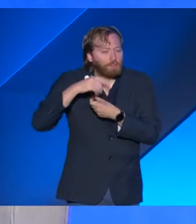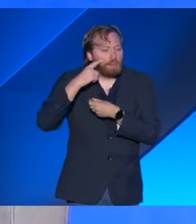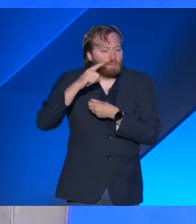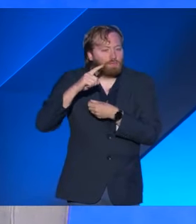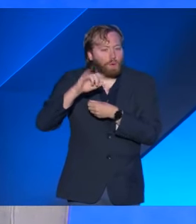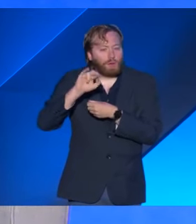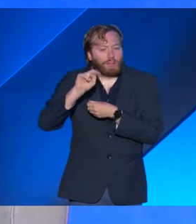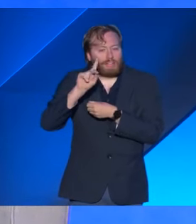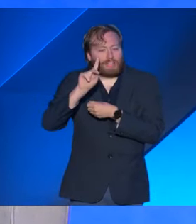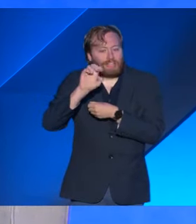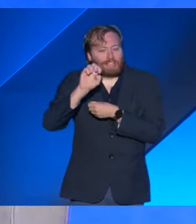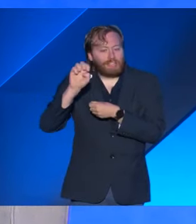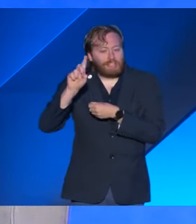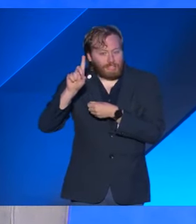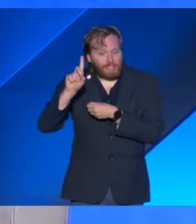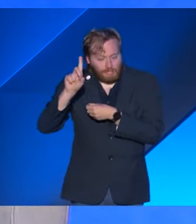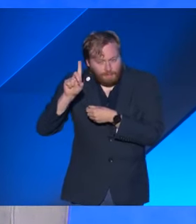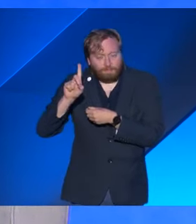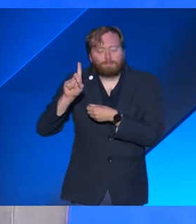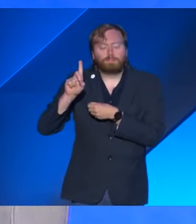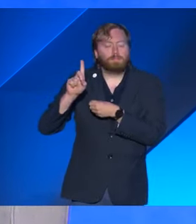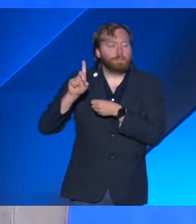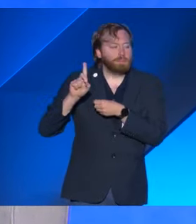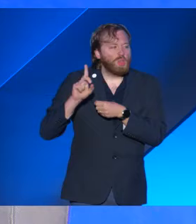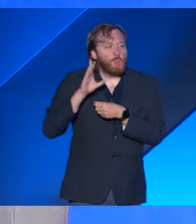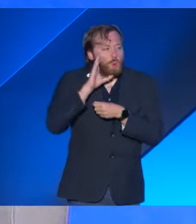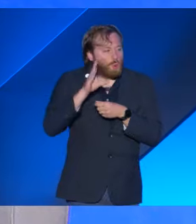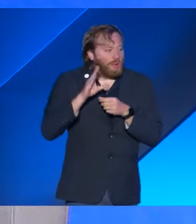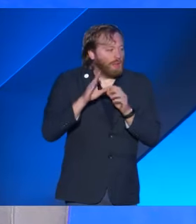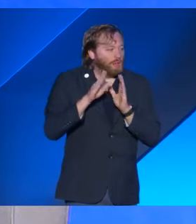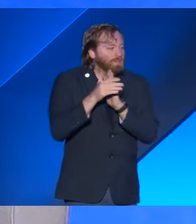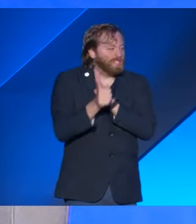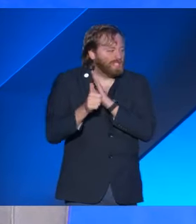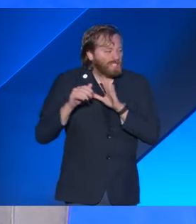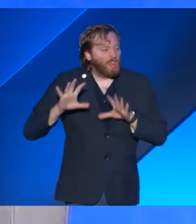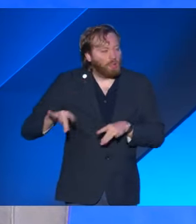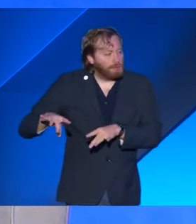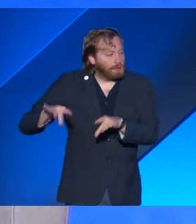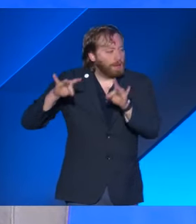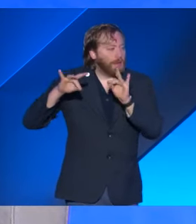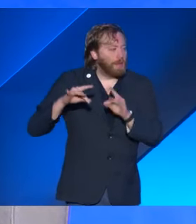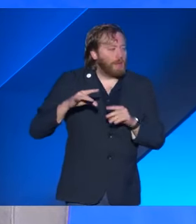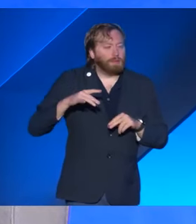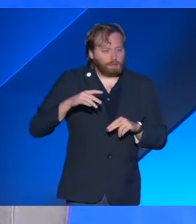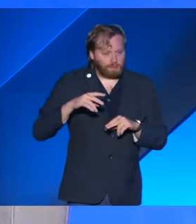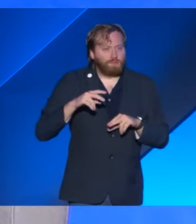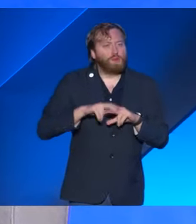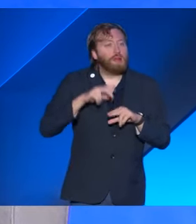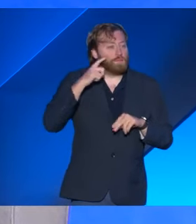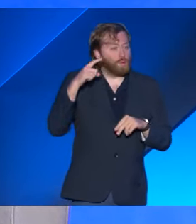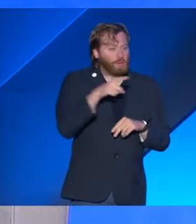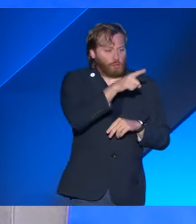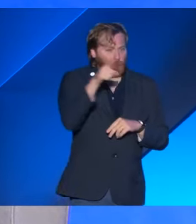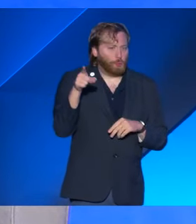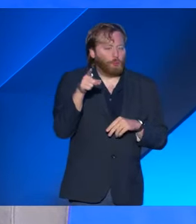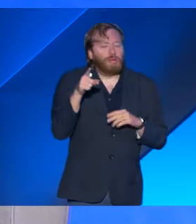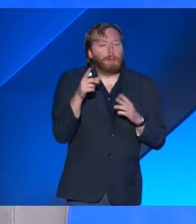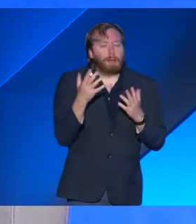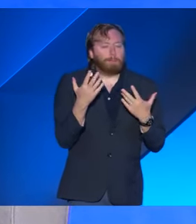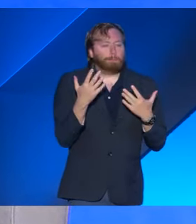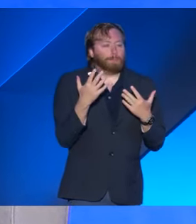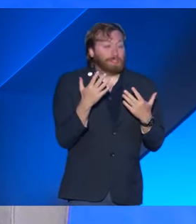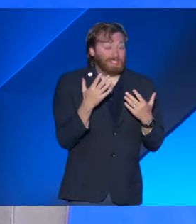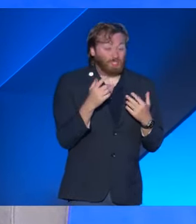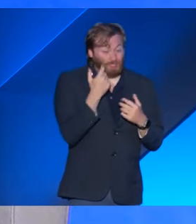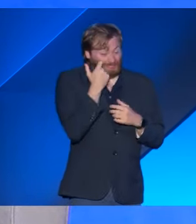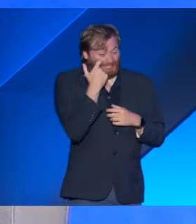the talent acquisition seat. Over the past couple of years, DEI has become this political hot button topic, but